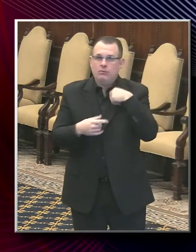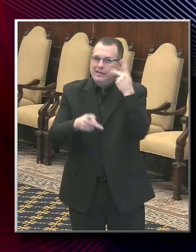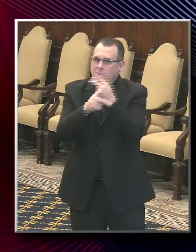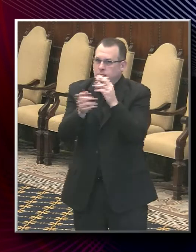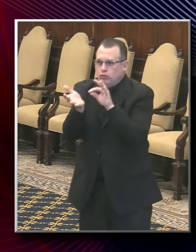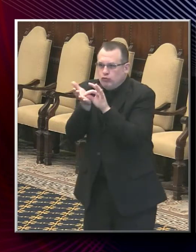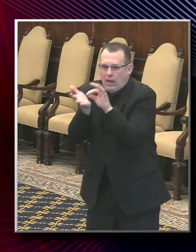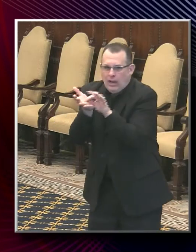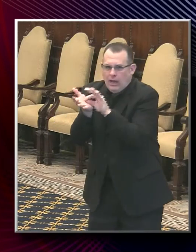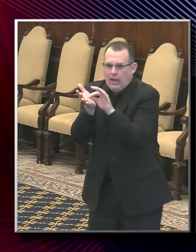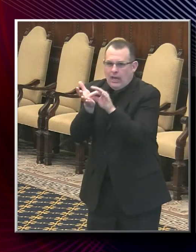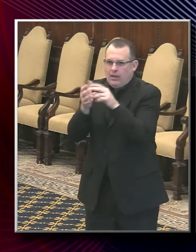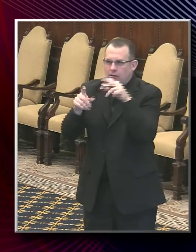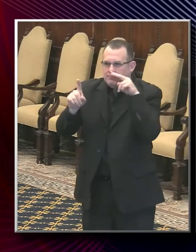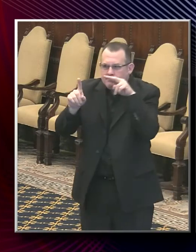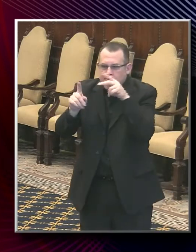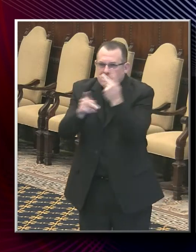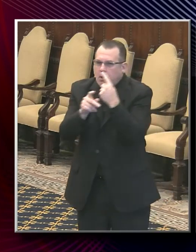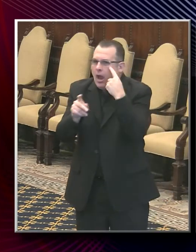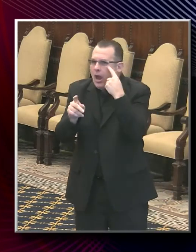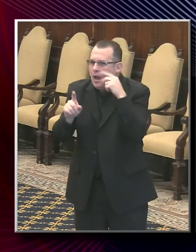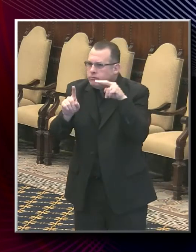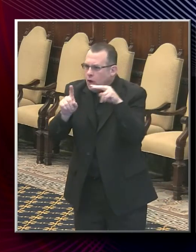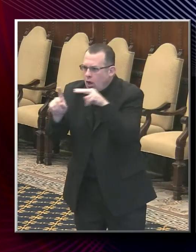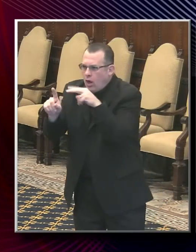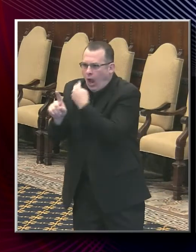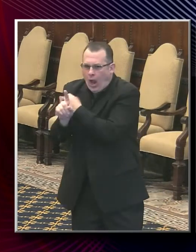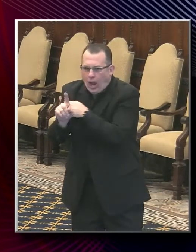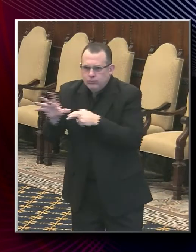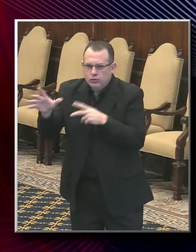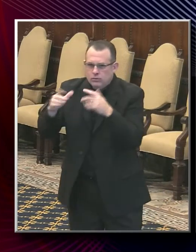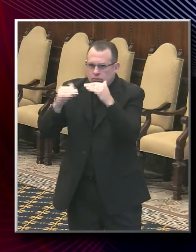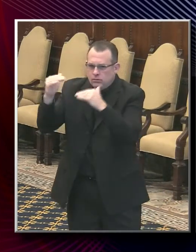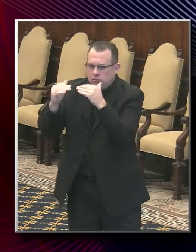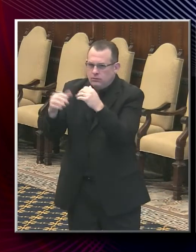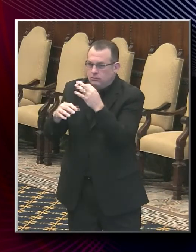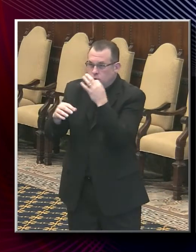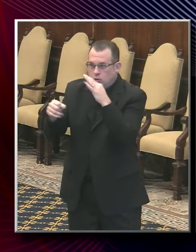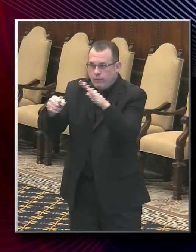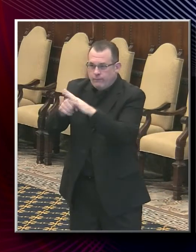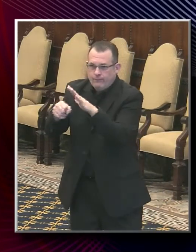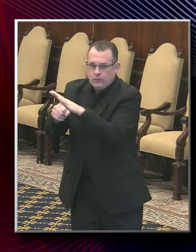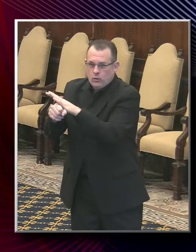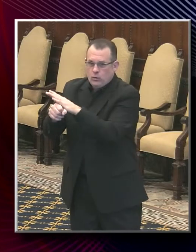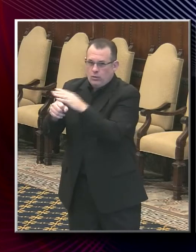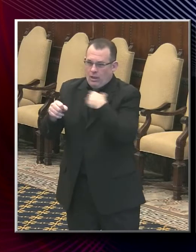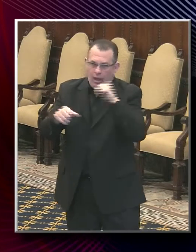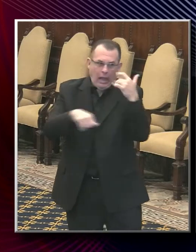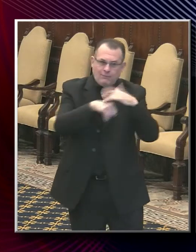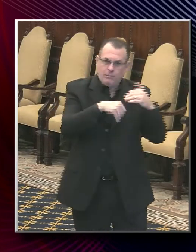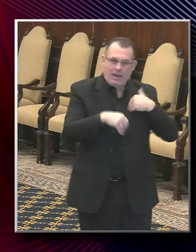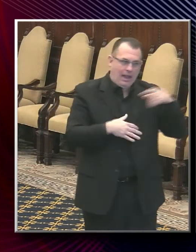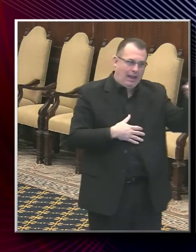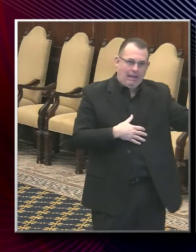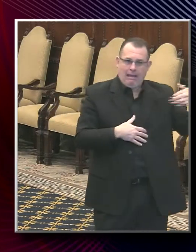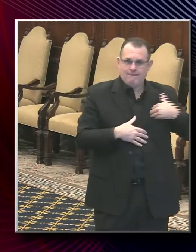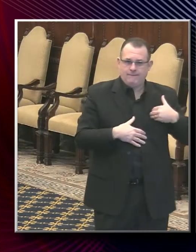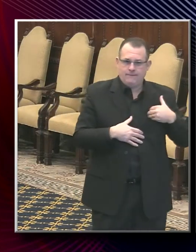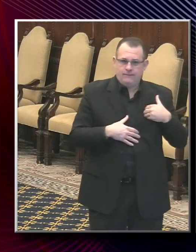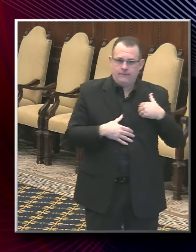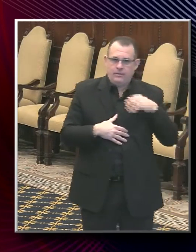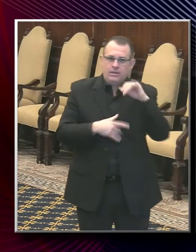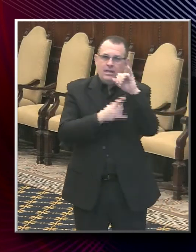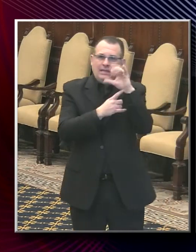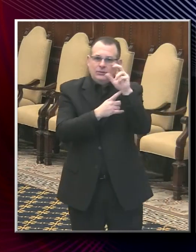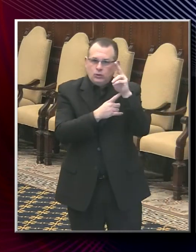And while there's some hospitals that are near capacity, that there are other hospitals that have plenty of available beds, including intensive care unit beds. So